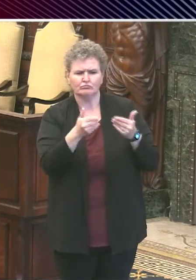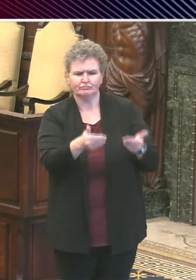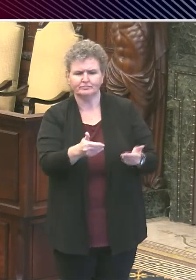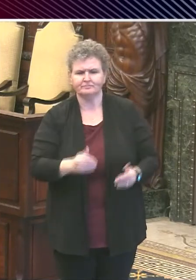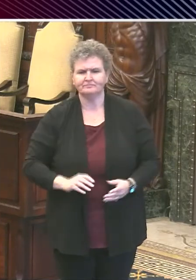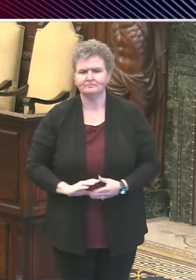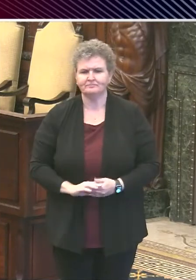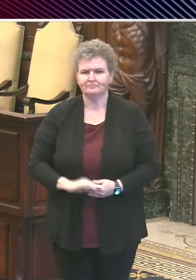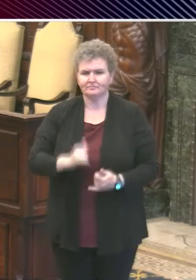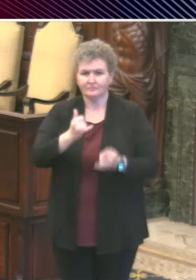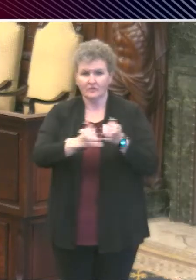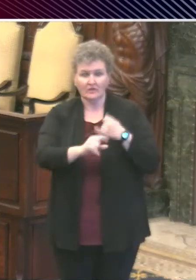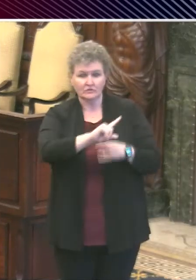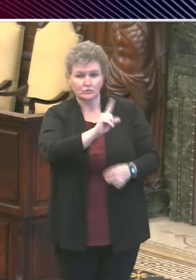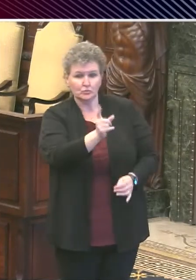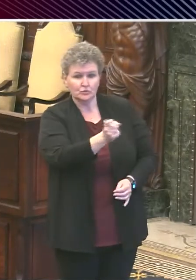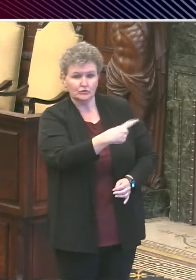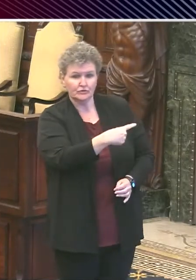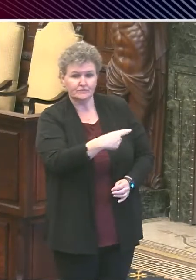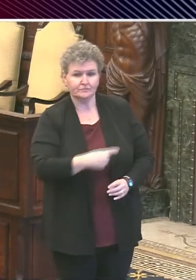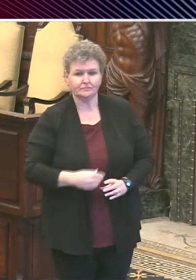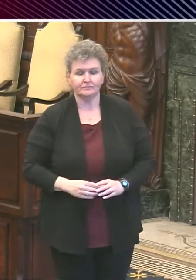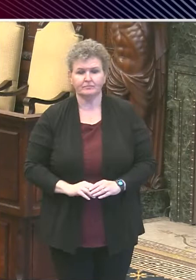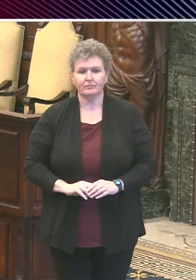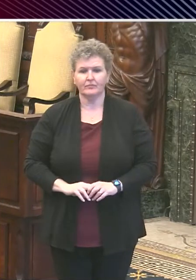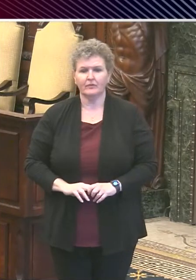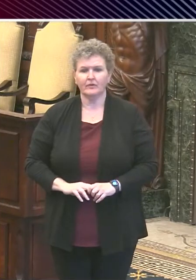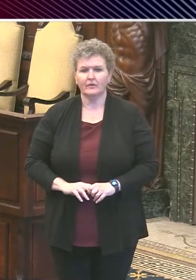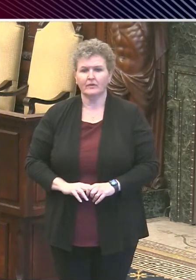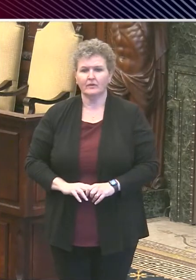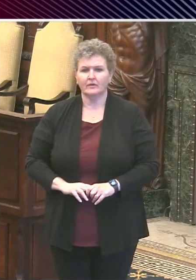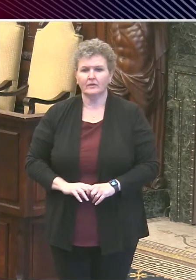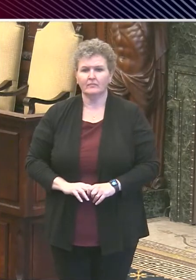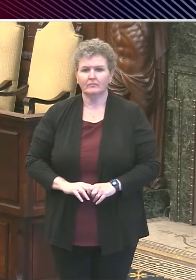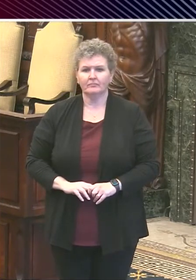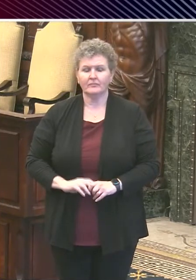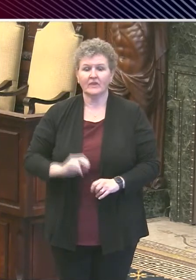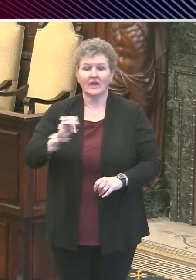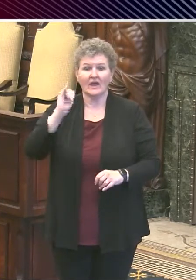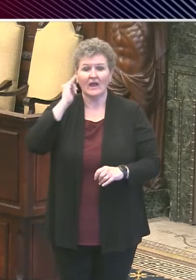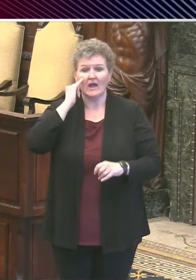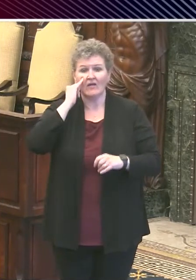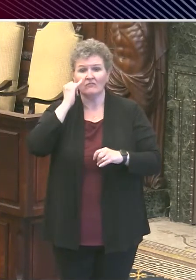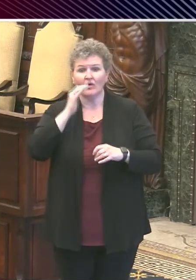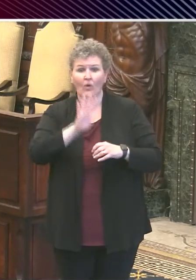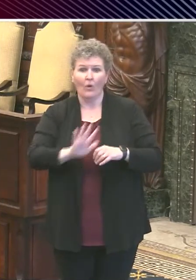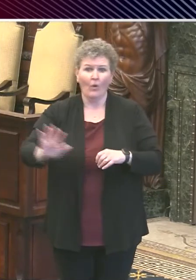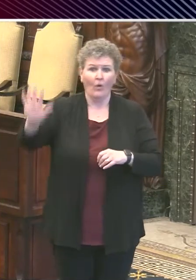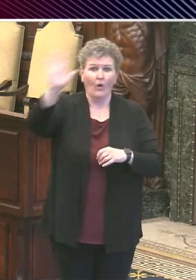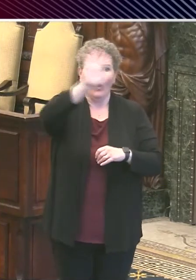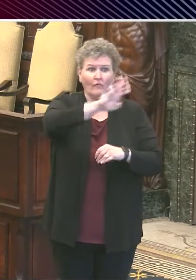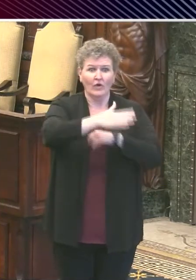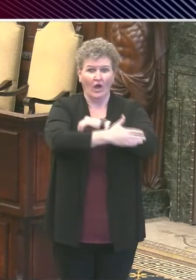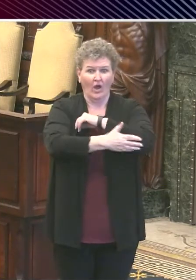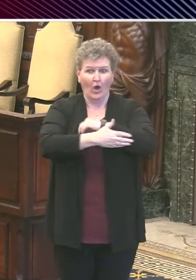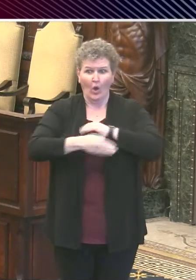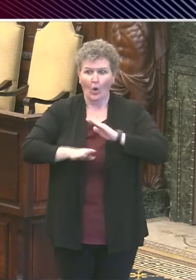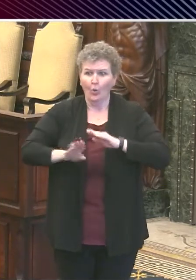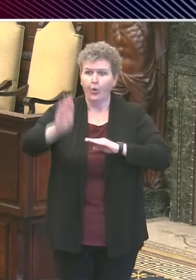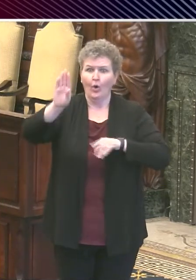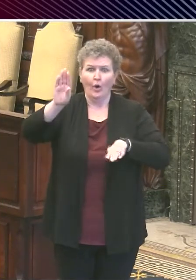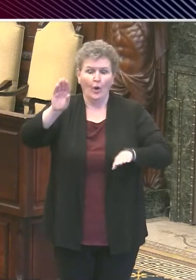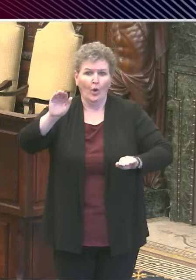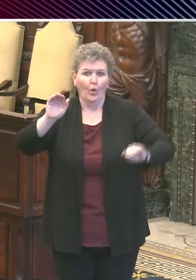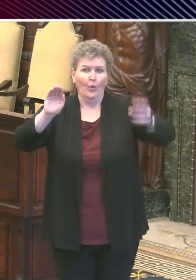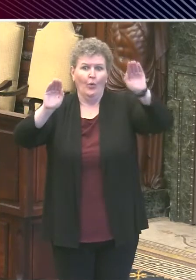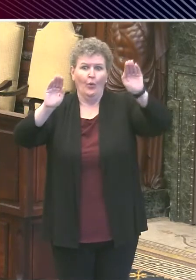you, Dr. Farley, is if the rest of the country's spike is having some sort of ripple effect